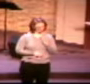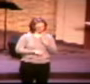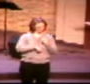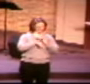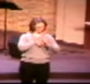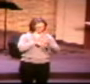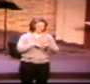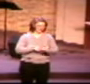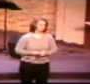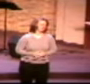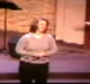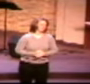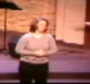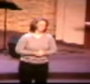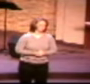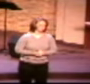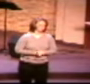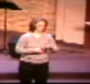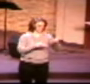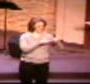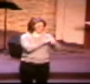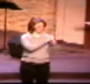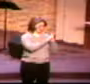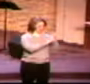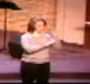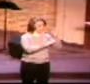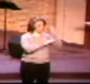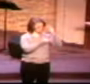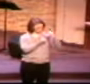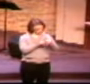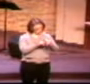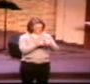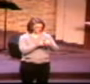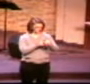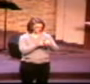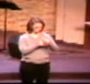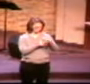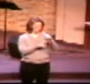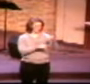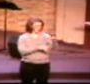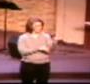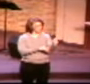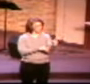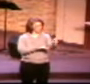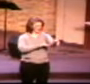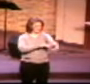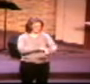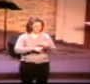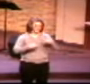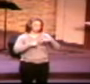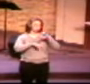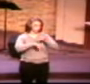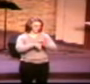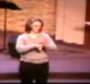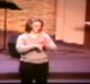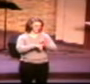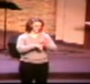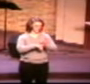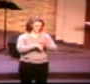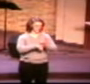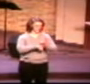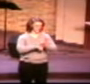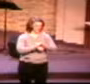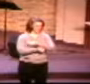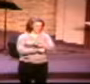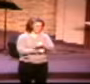empty. In the beginning was the Word, and this is John's invitation to his church.